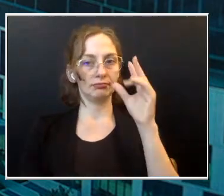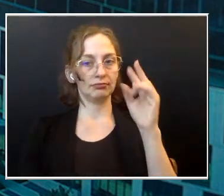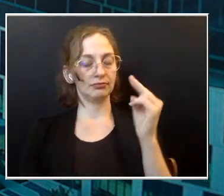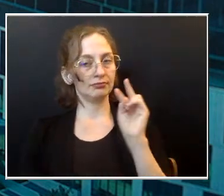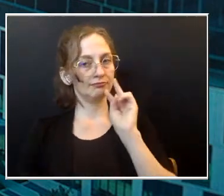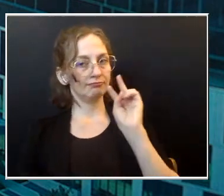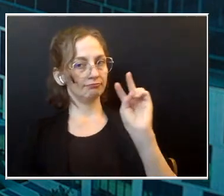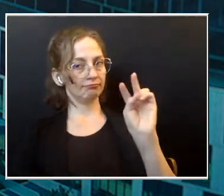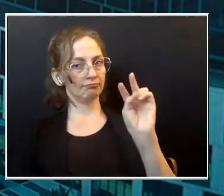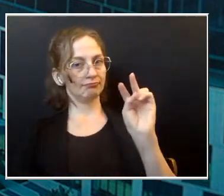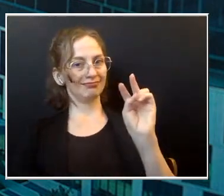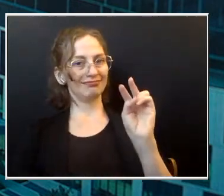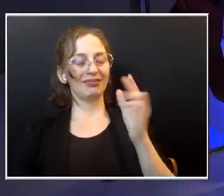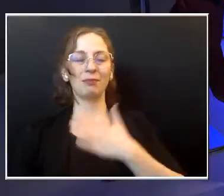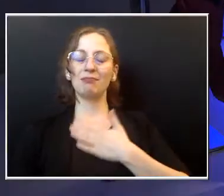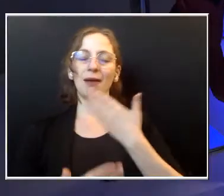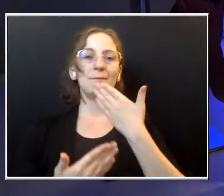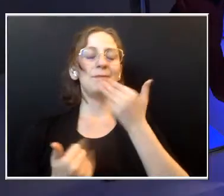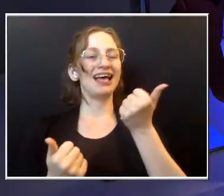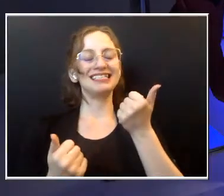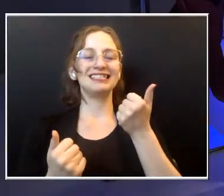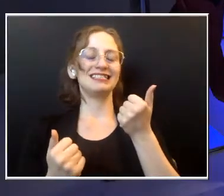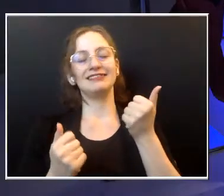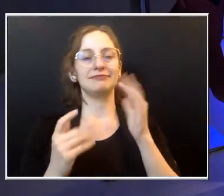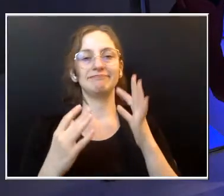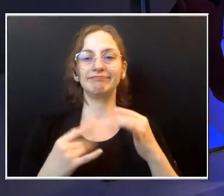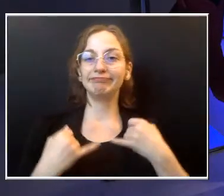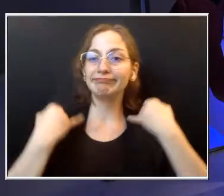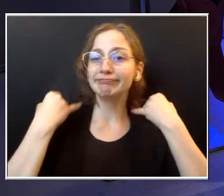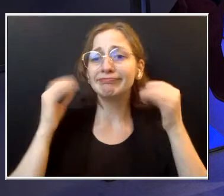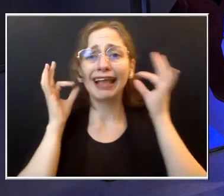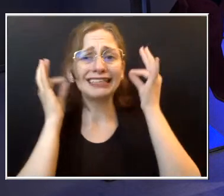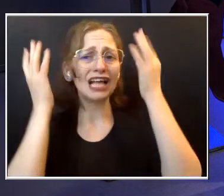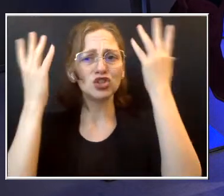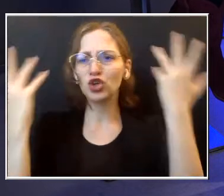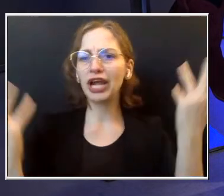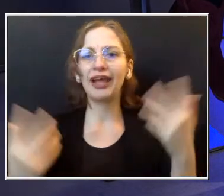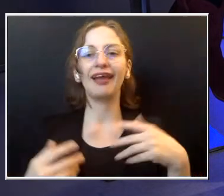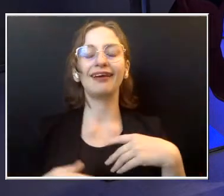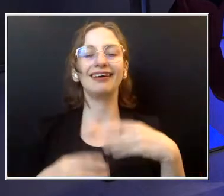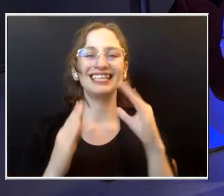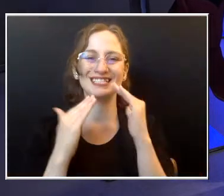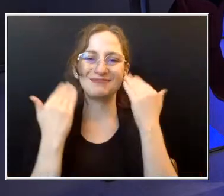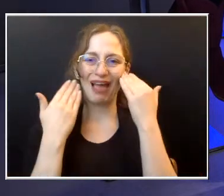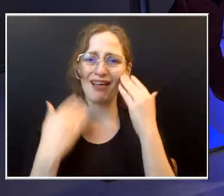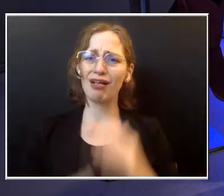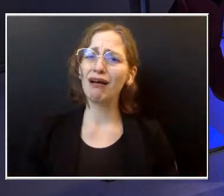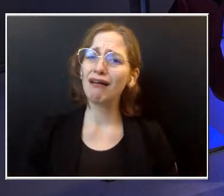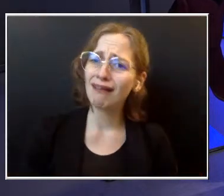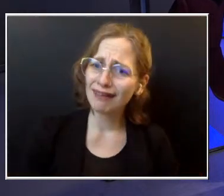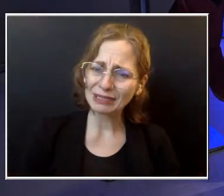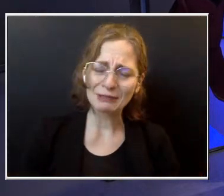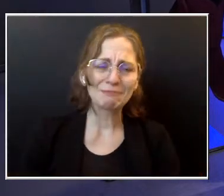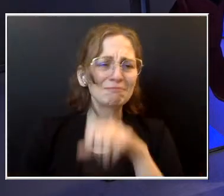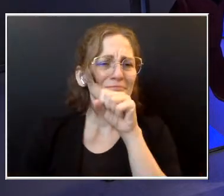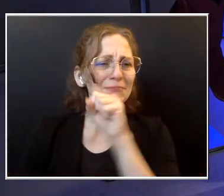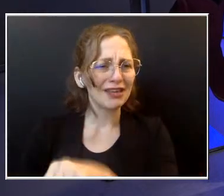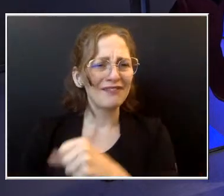is a smile. So. God, don't you just love this woman? You could come back week after week. You're just